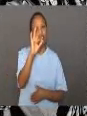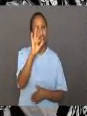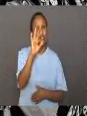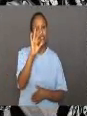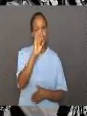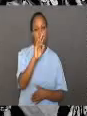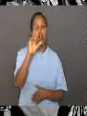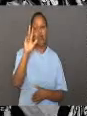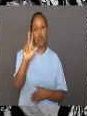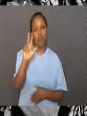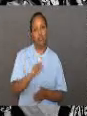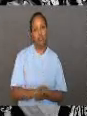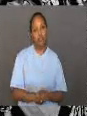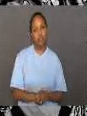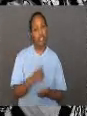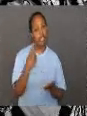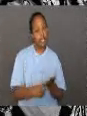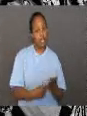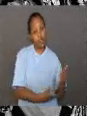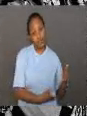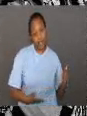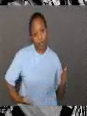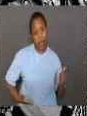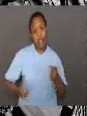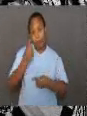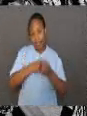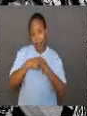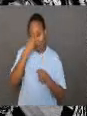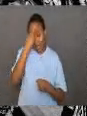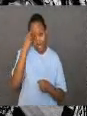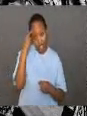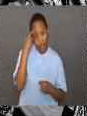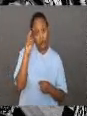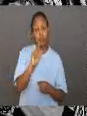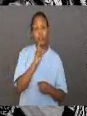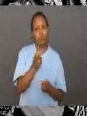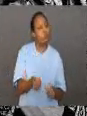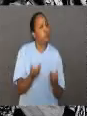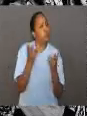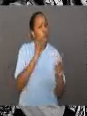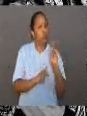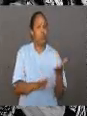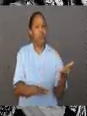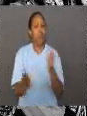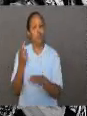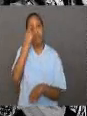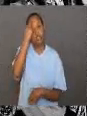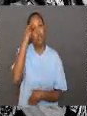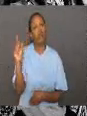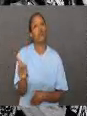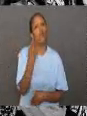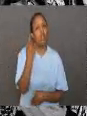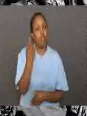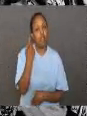province in 1973. This famine resulted in the deaths of thousands of